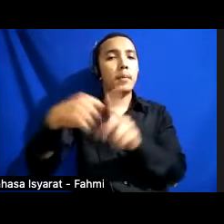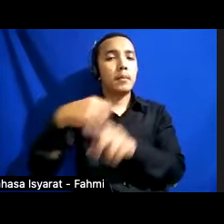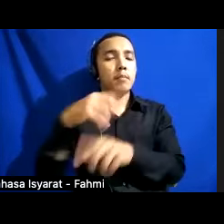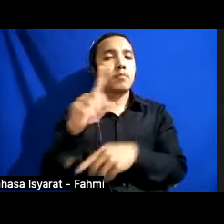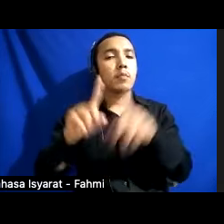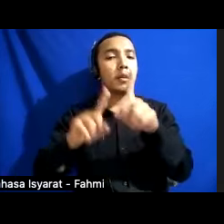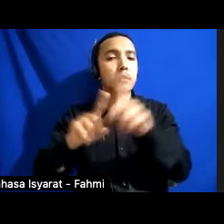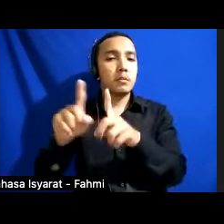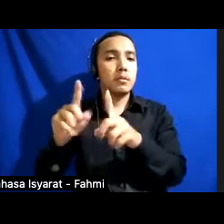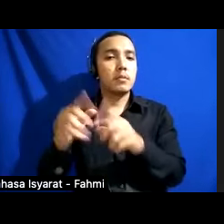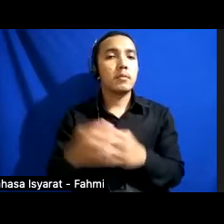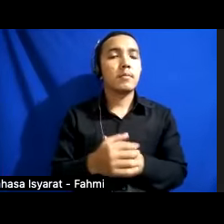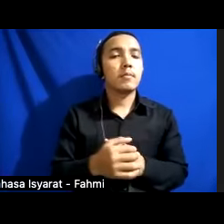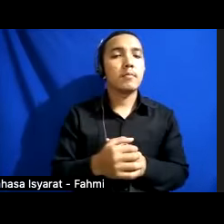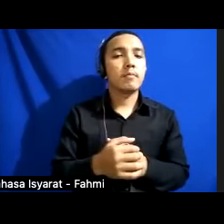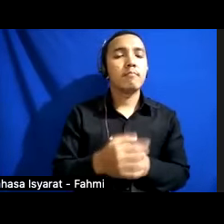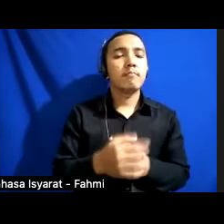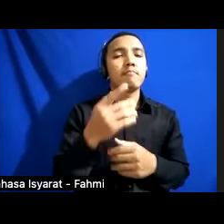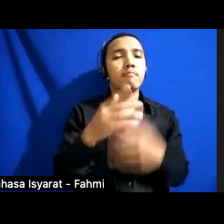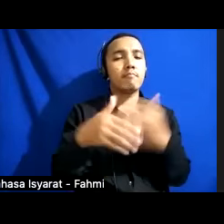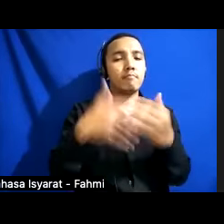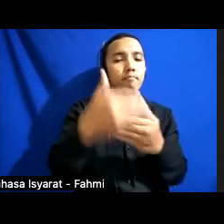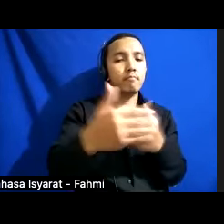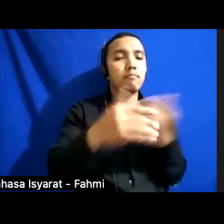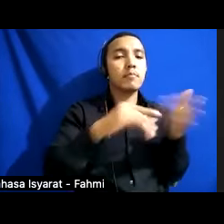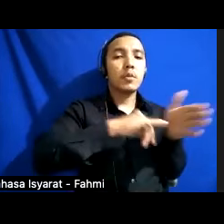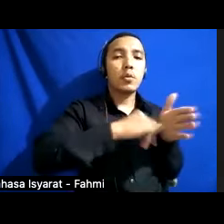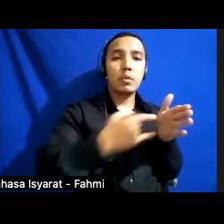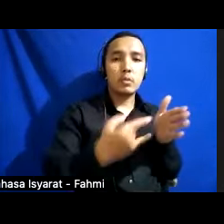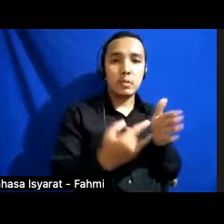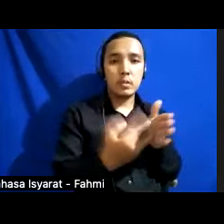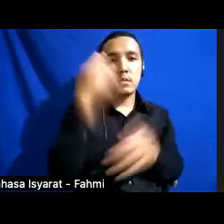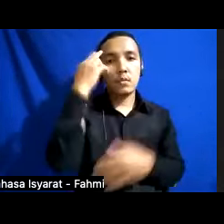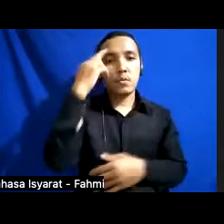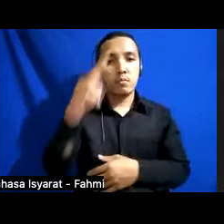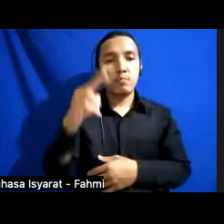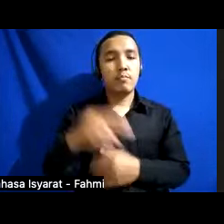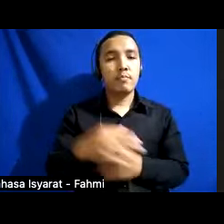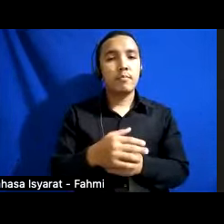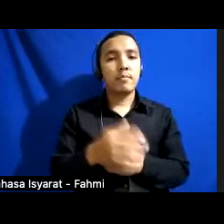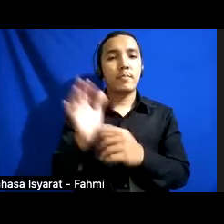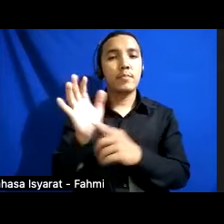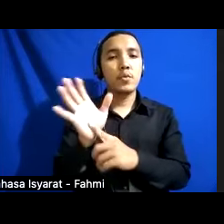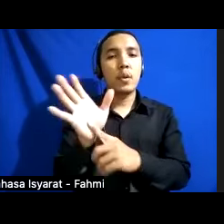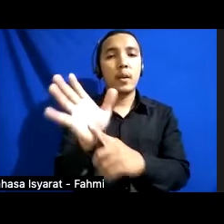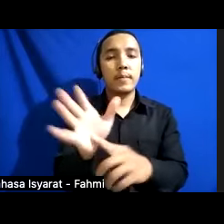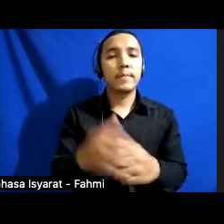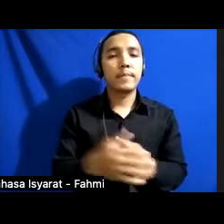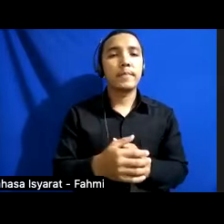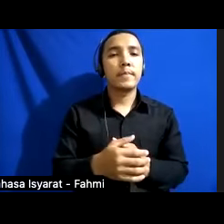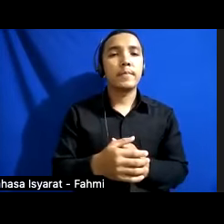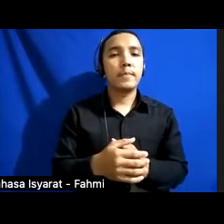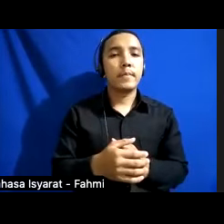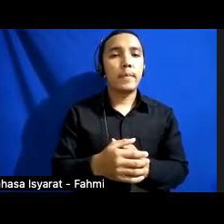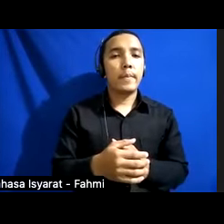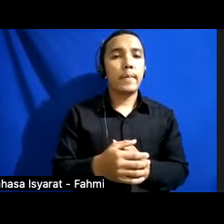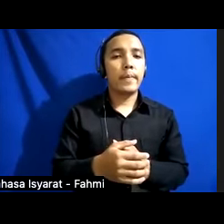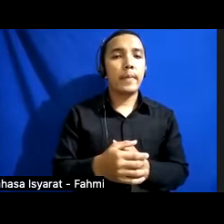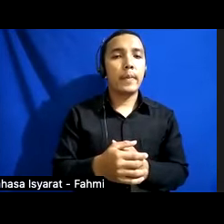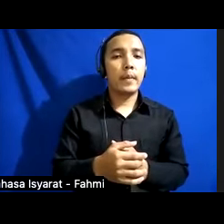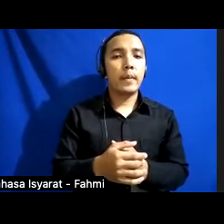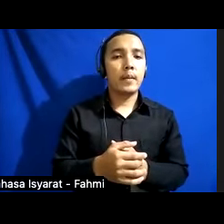program, Assistive Technology for All, to realize Surakarta as a city of culture that is modern, tough,